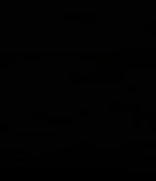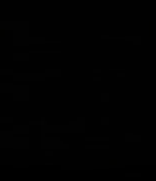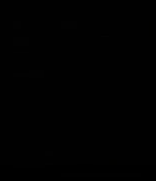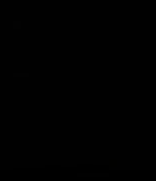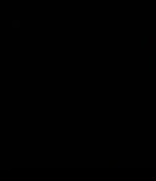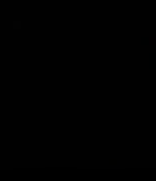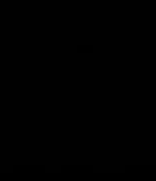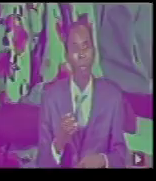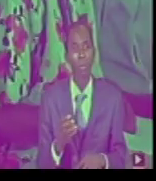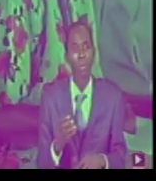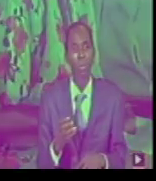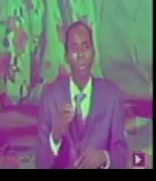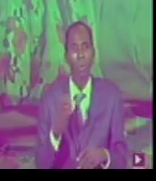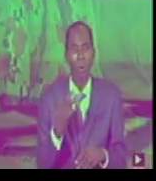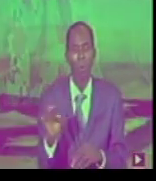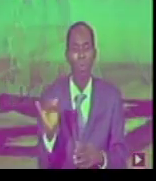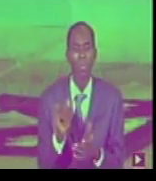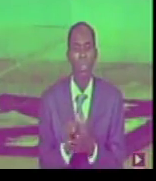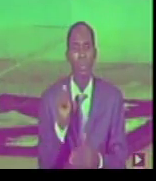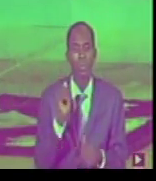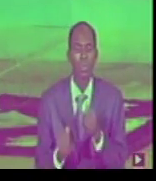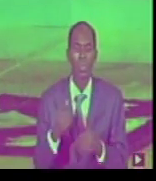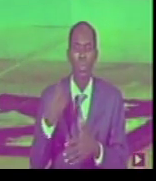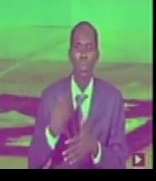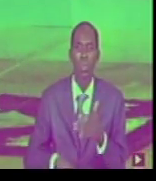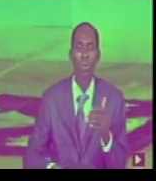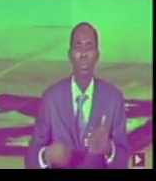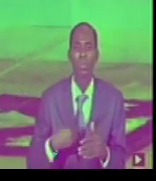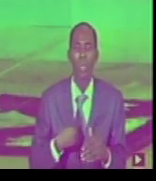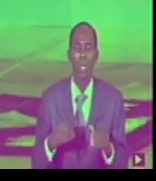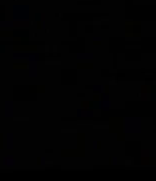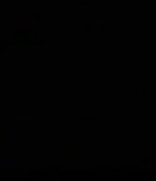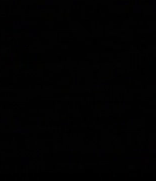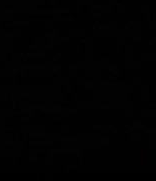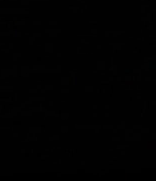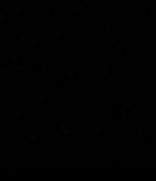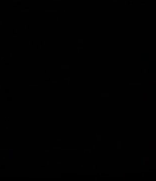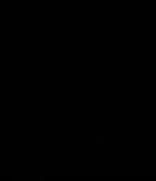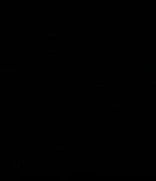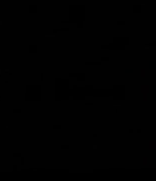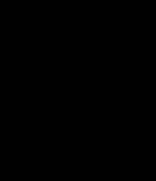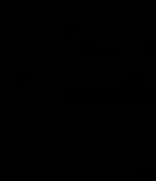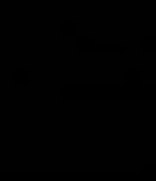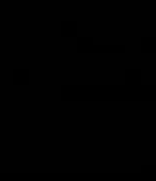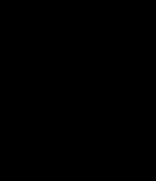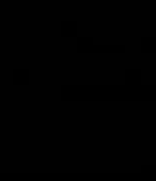me nothing. Cost me nothing. Cost me.